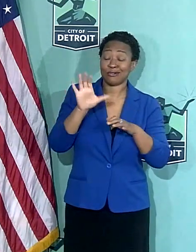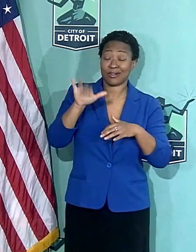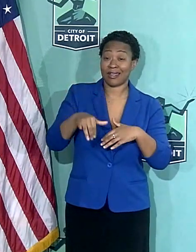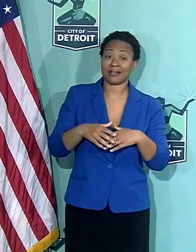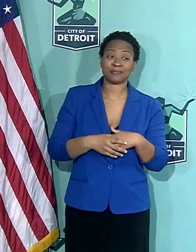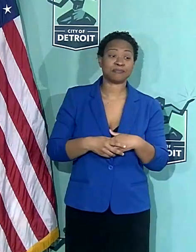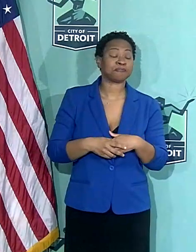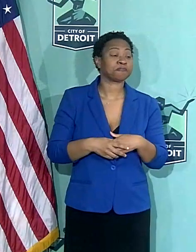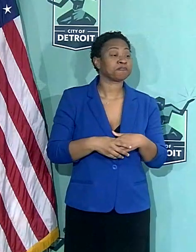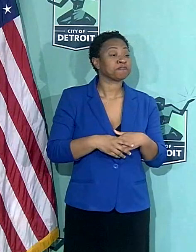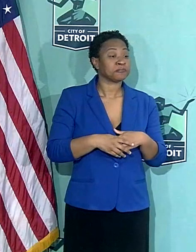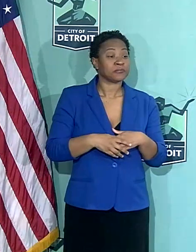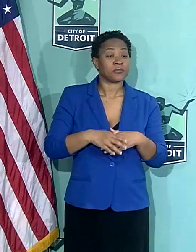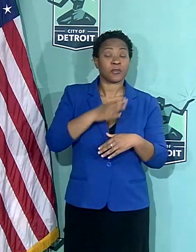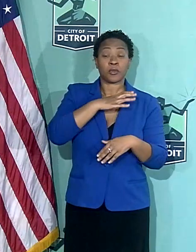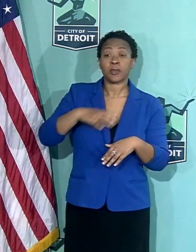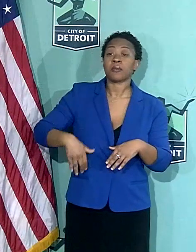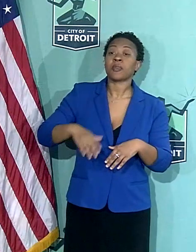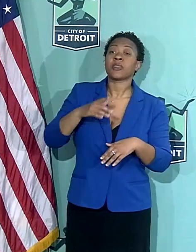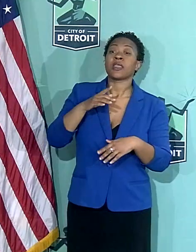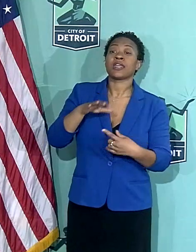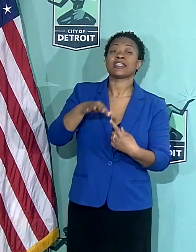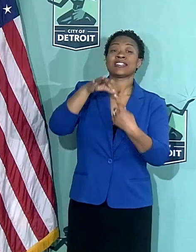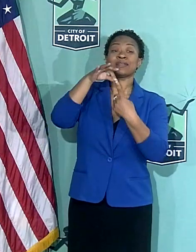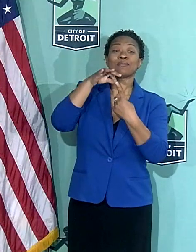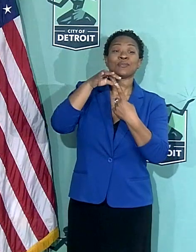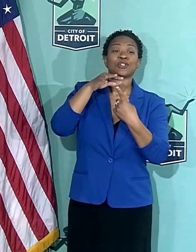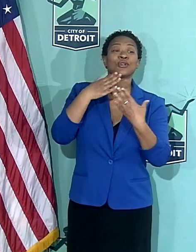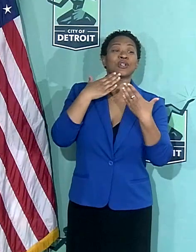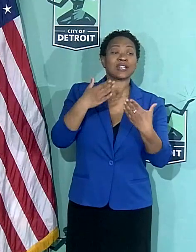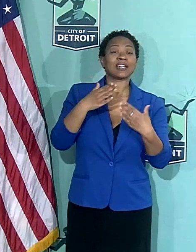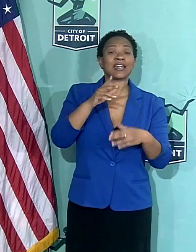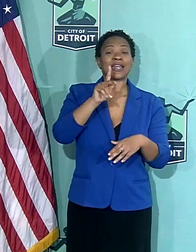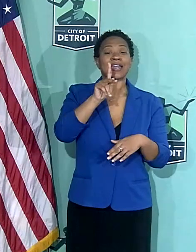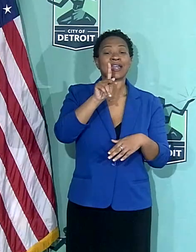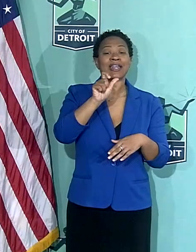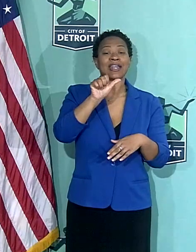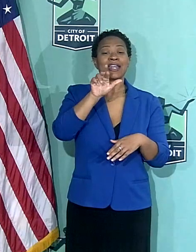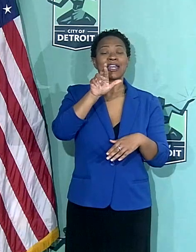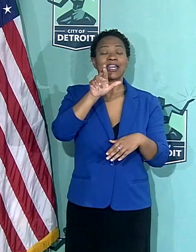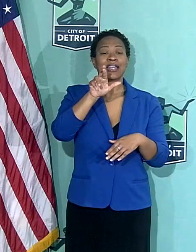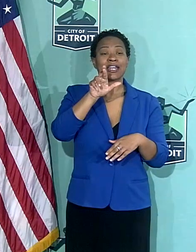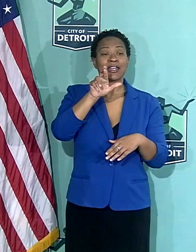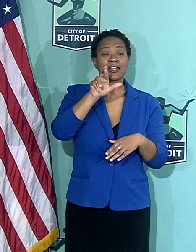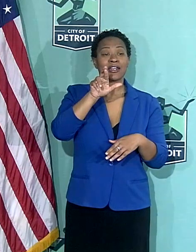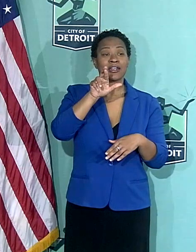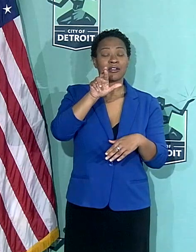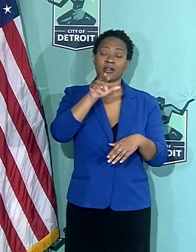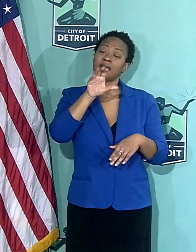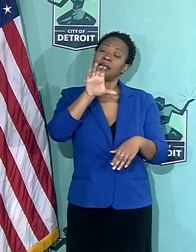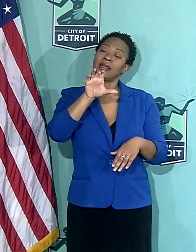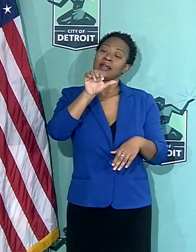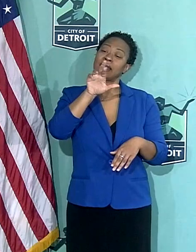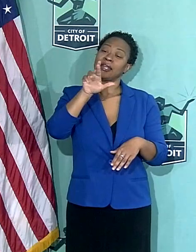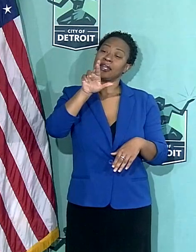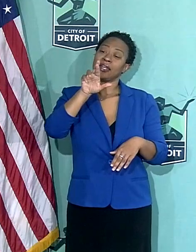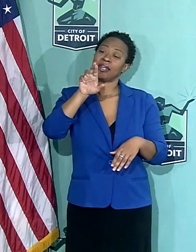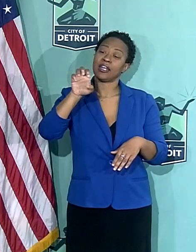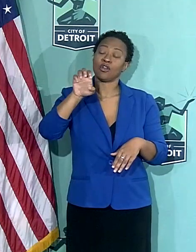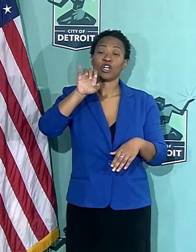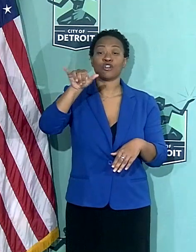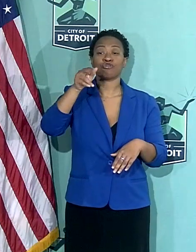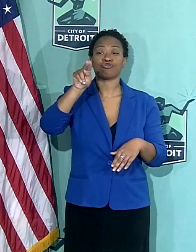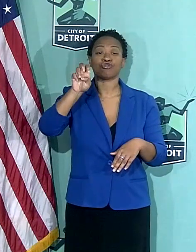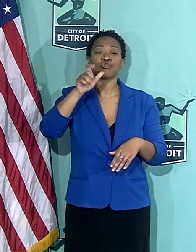Special thank you to Carrie Jones, who likes to stay behind the scenes and not get credit, but she was the brains behind this operation and made it